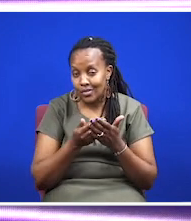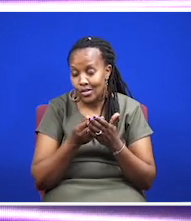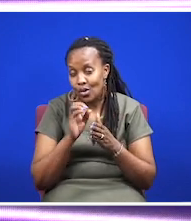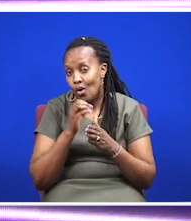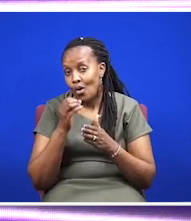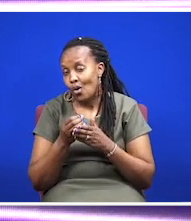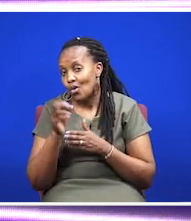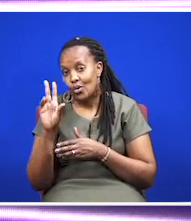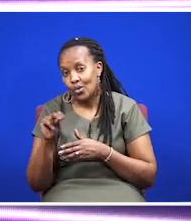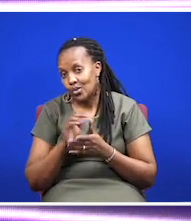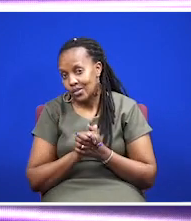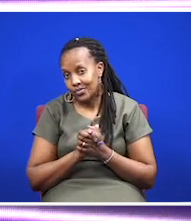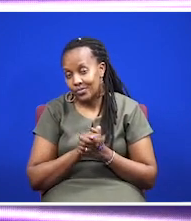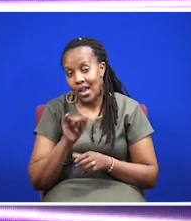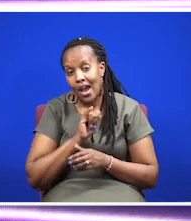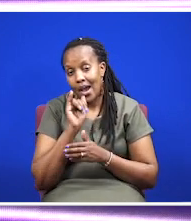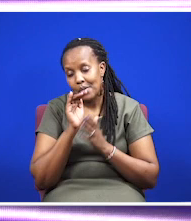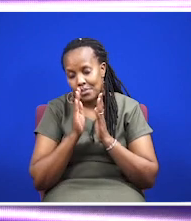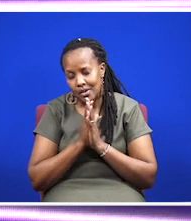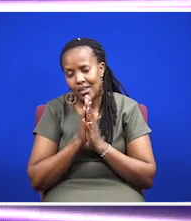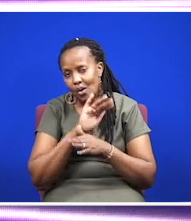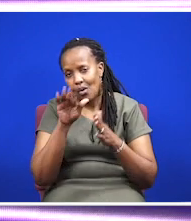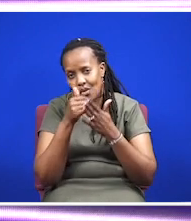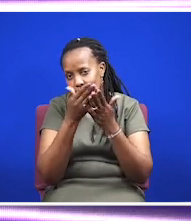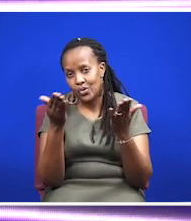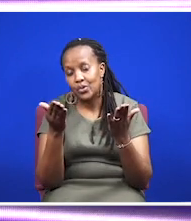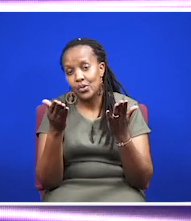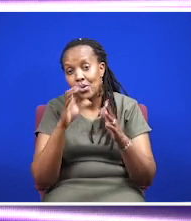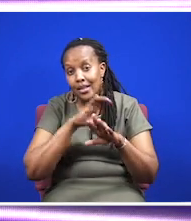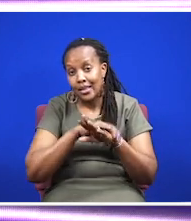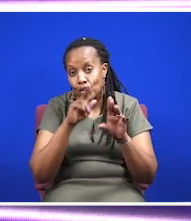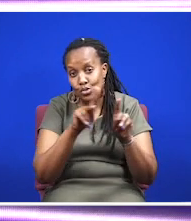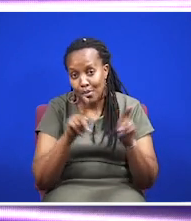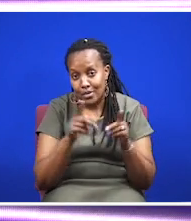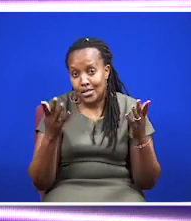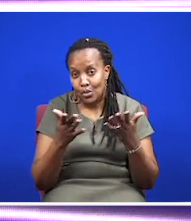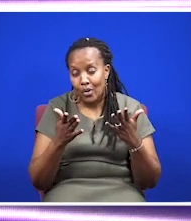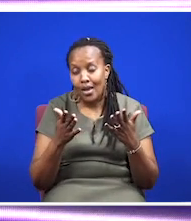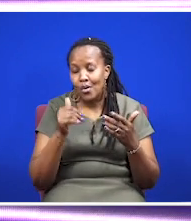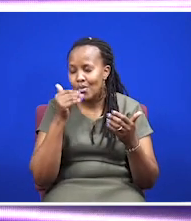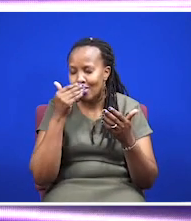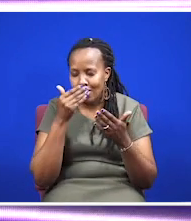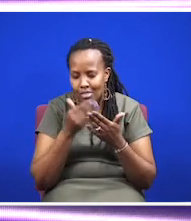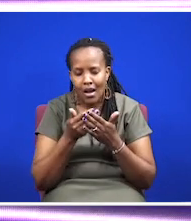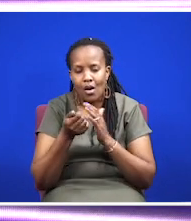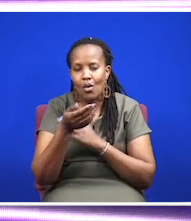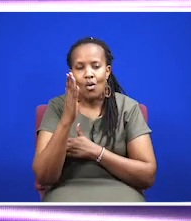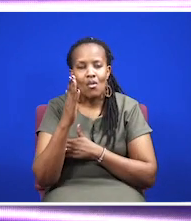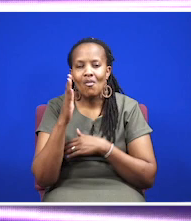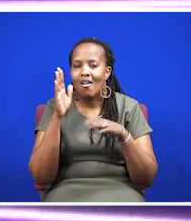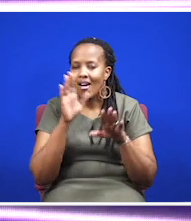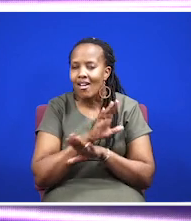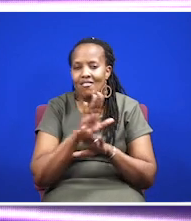pray that all of us that are listening to me will get to the place where we are taking things with